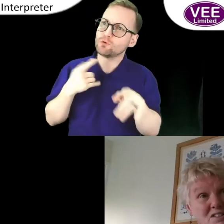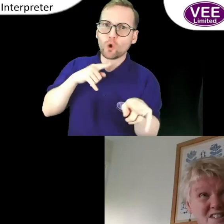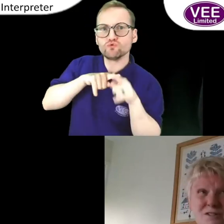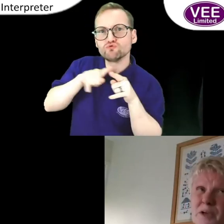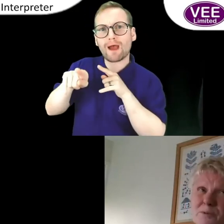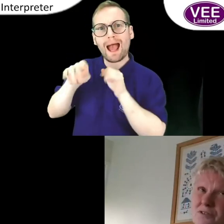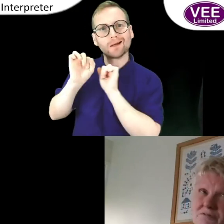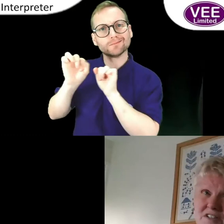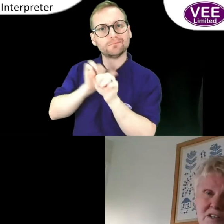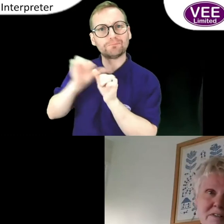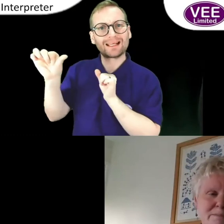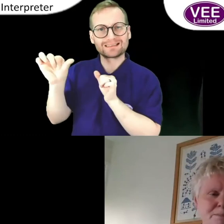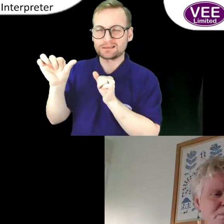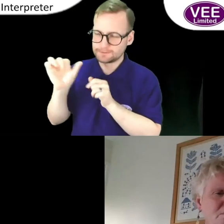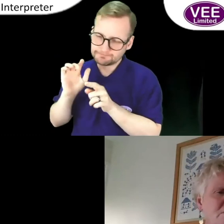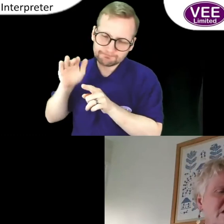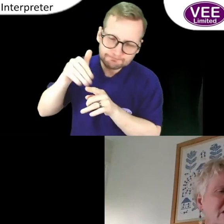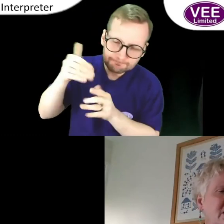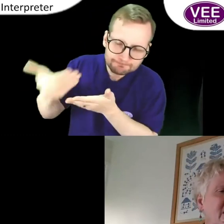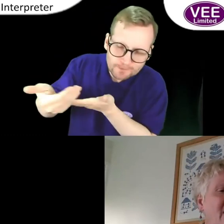to assist people, to rescue them.